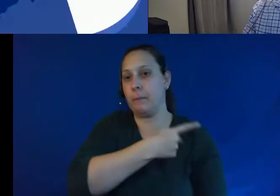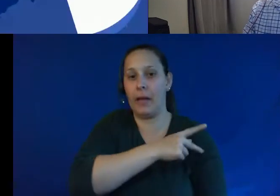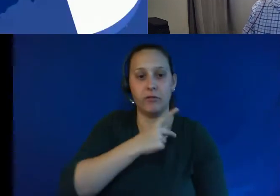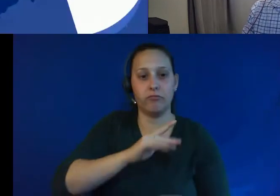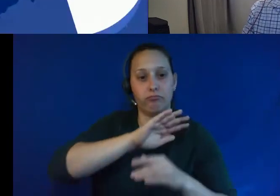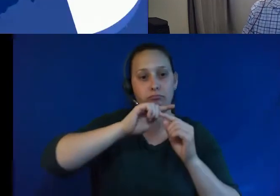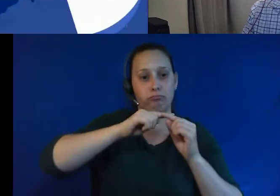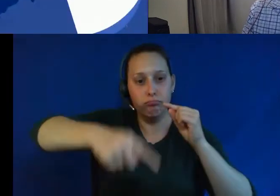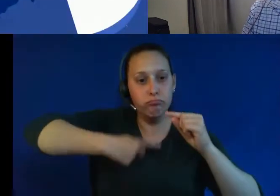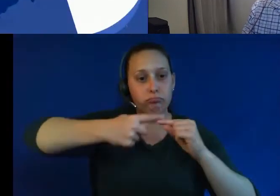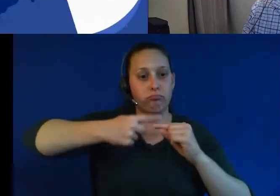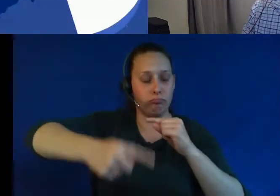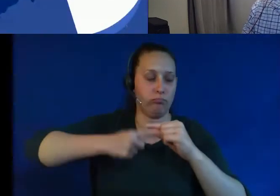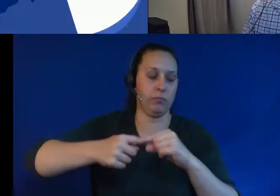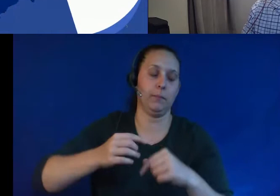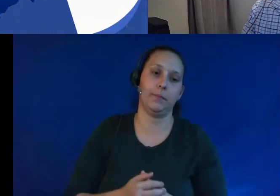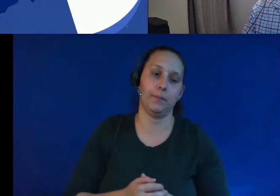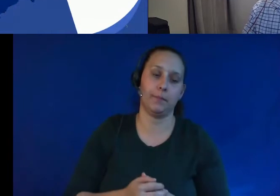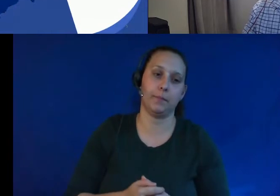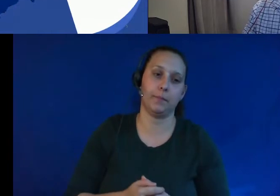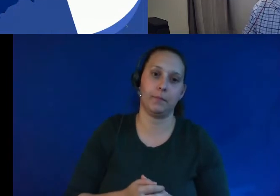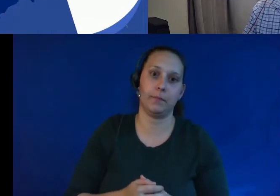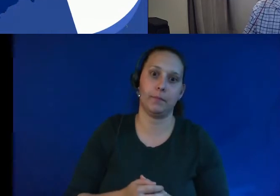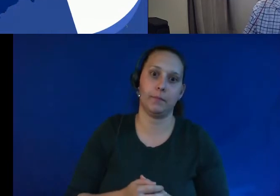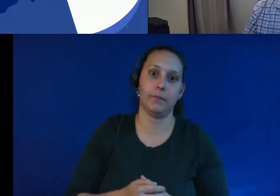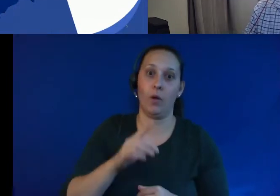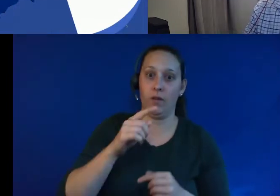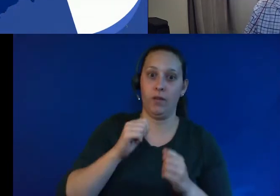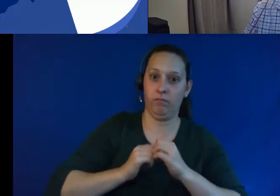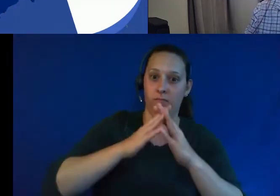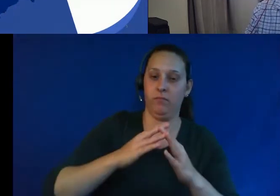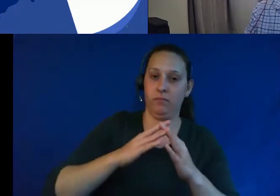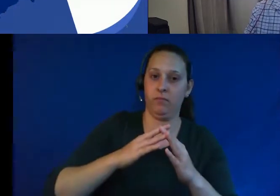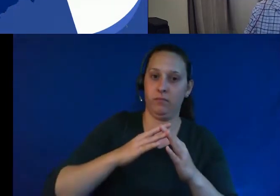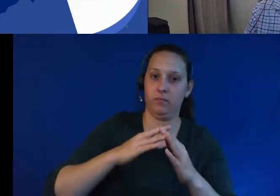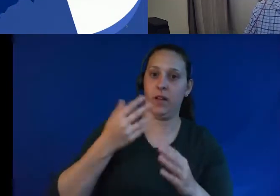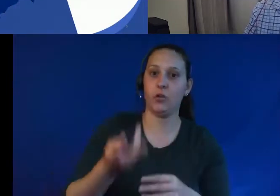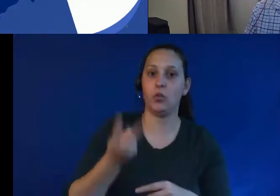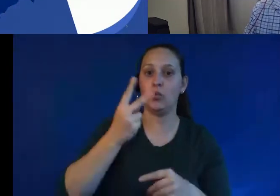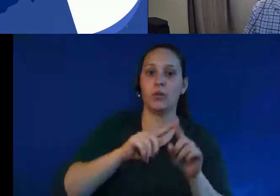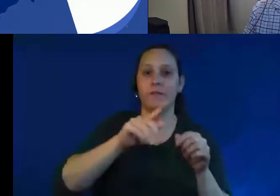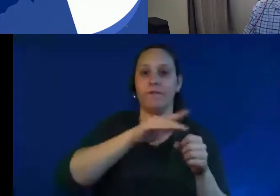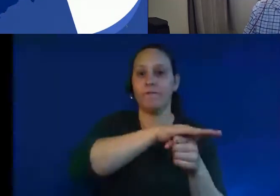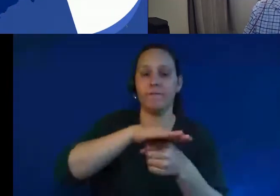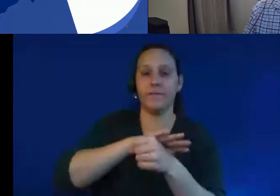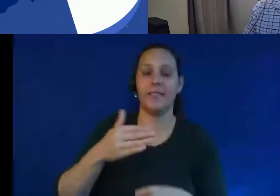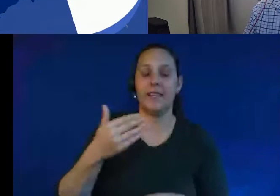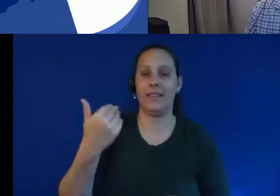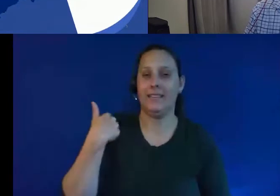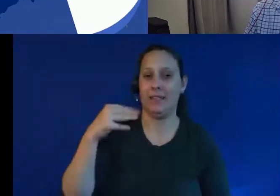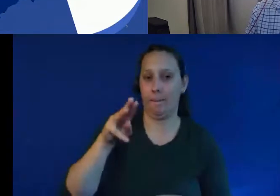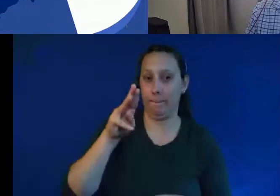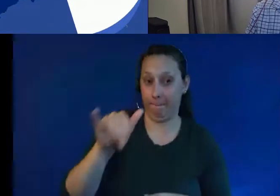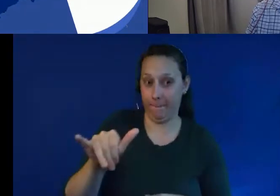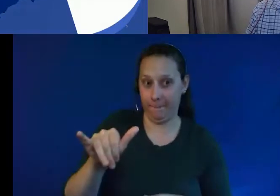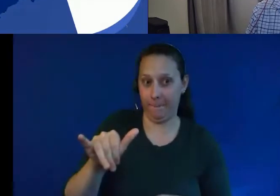Our first two sites have been operational since May of this year, with the third site currently being set up this month. For now, we're